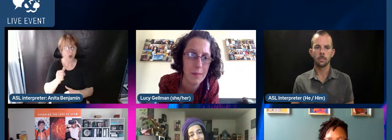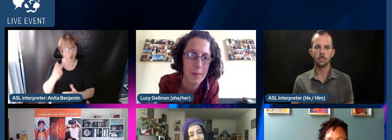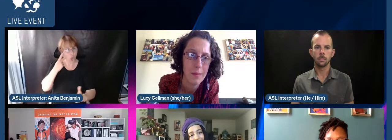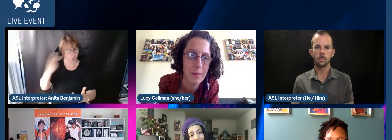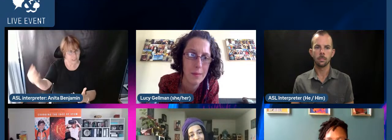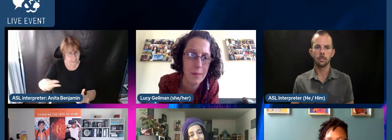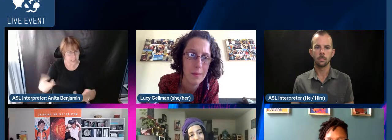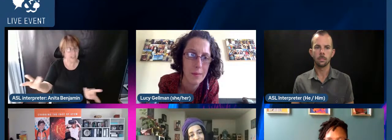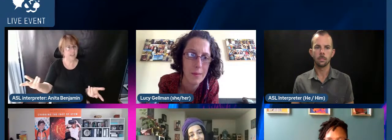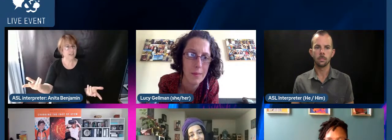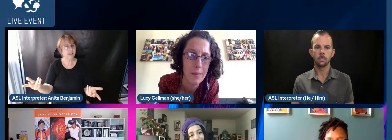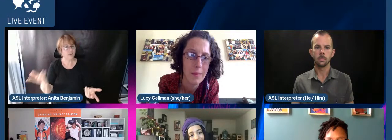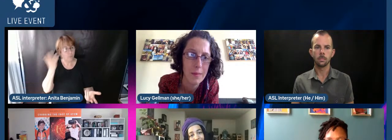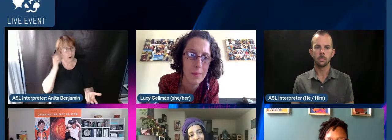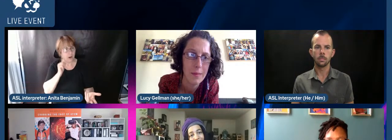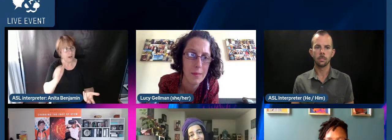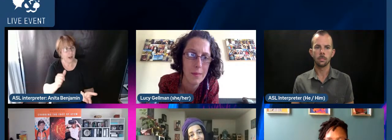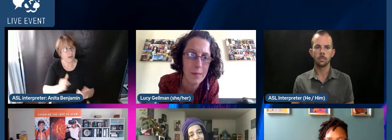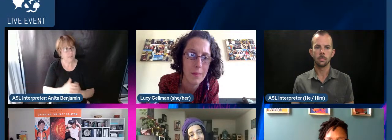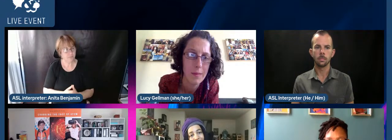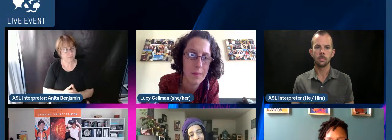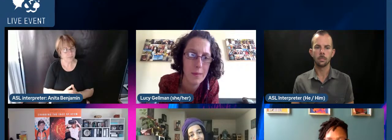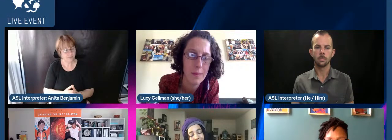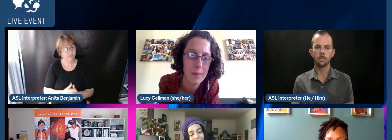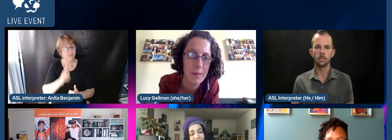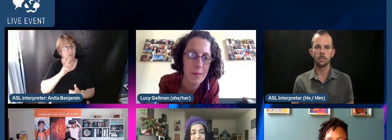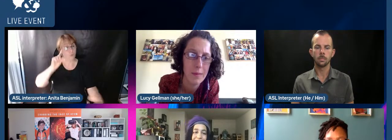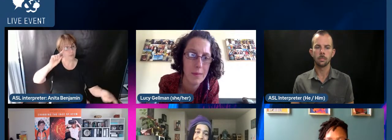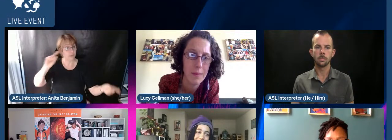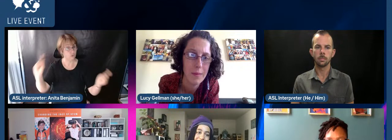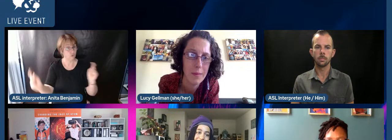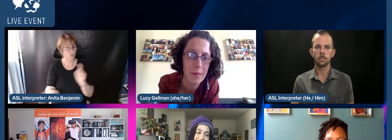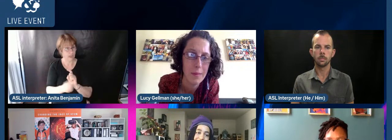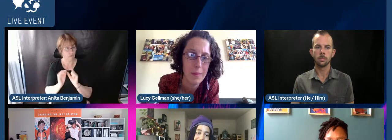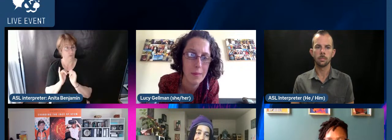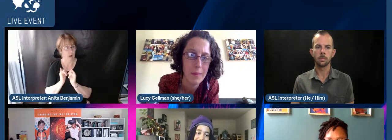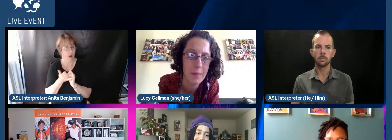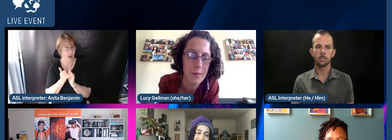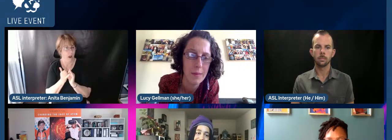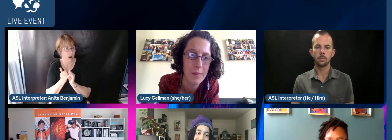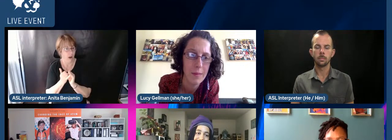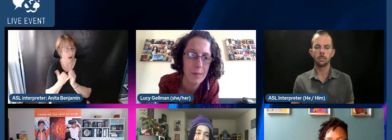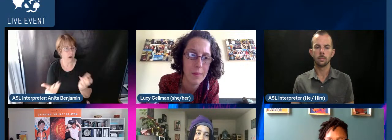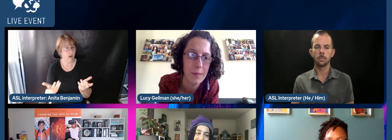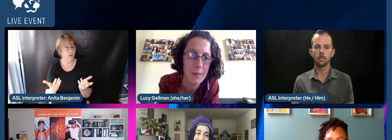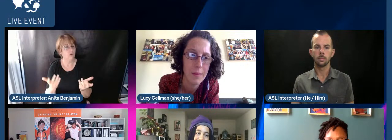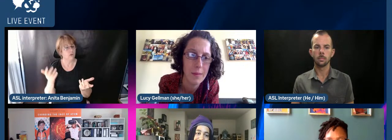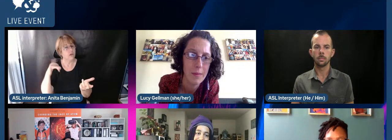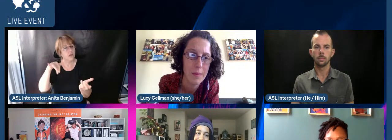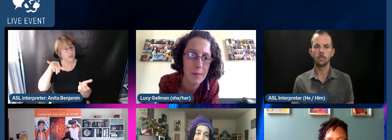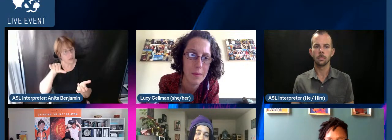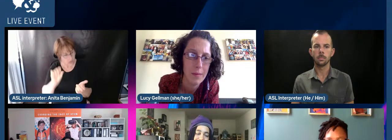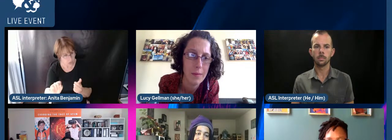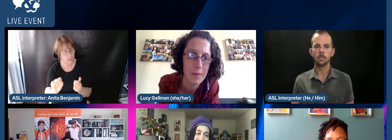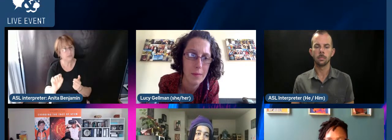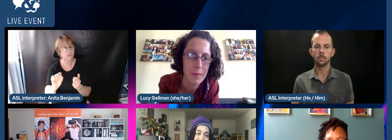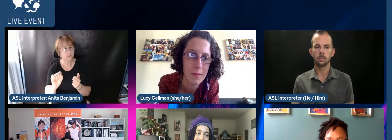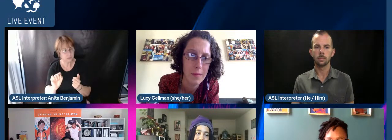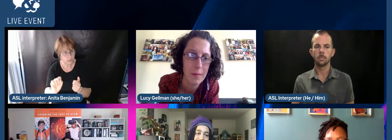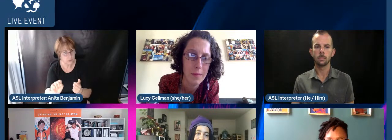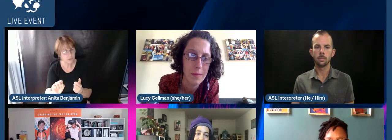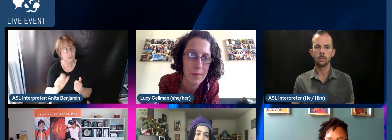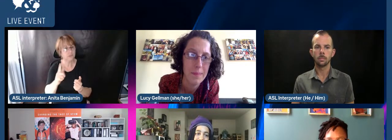like. Because the way that we make this change is, yes, make it a